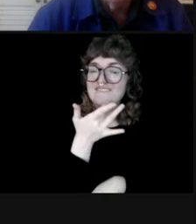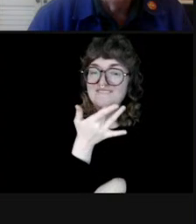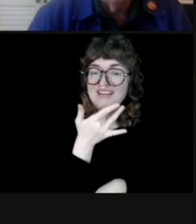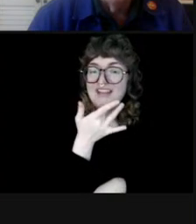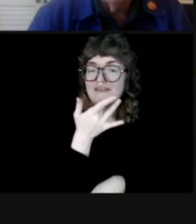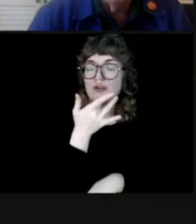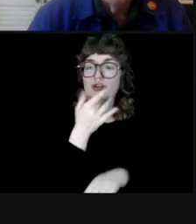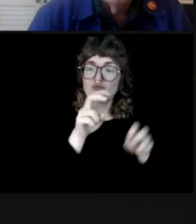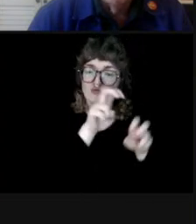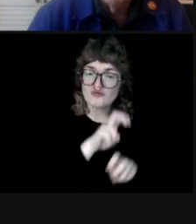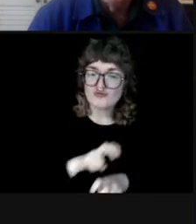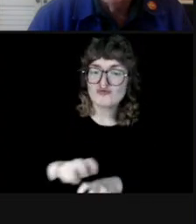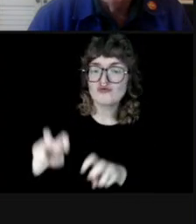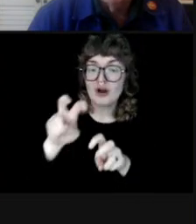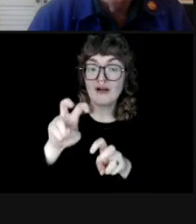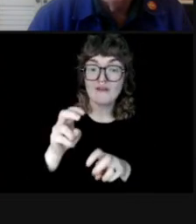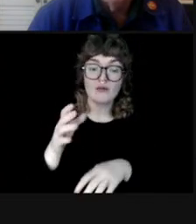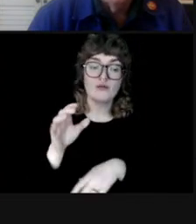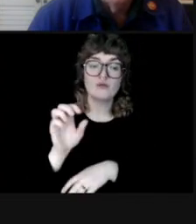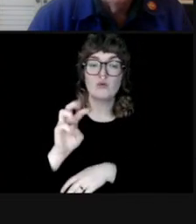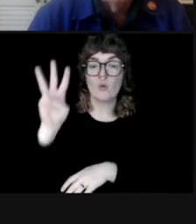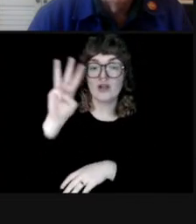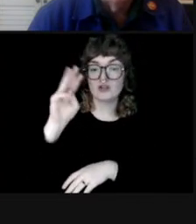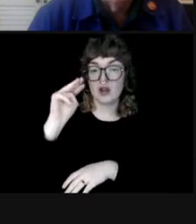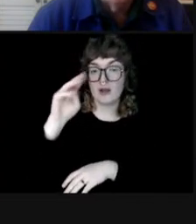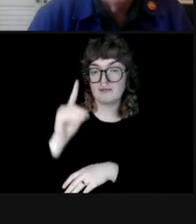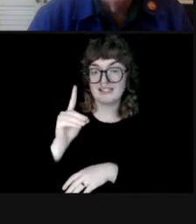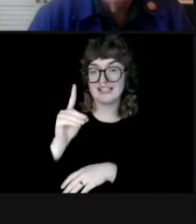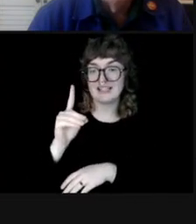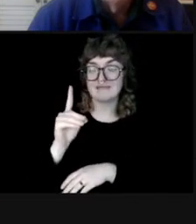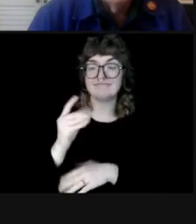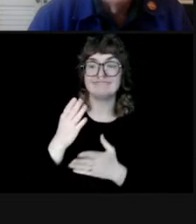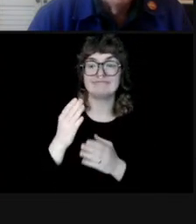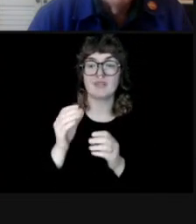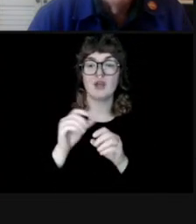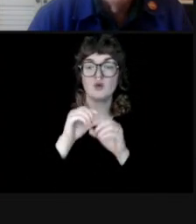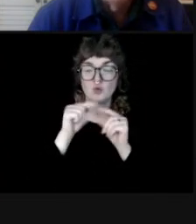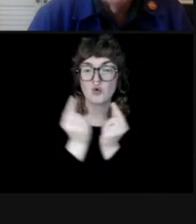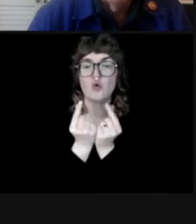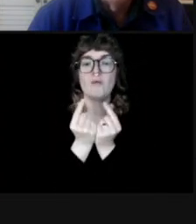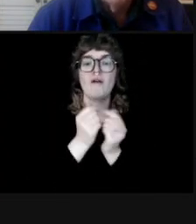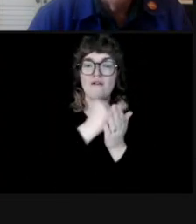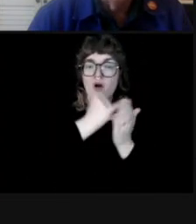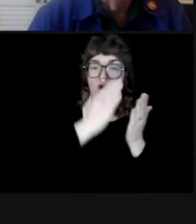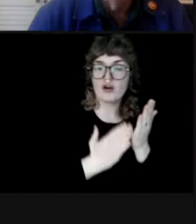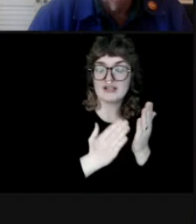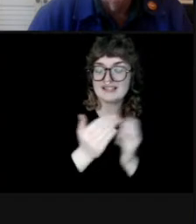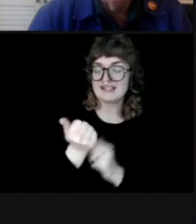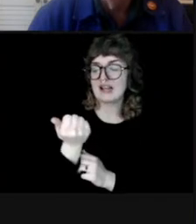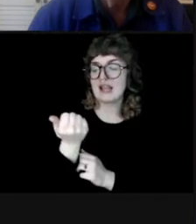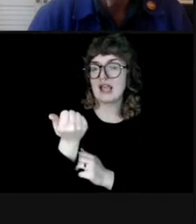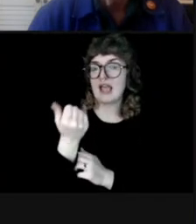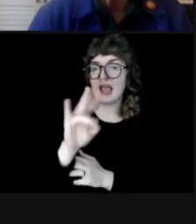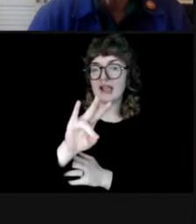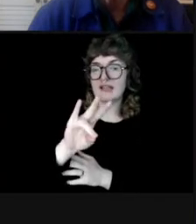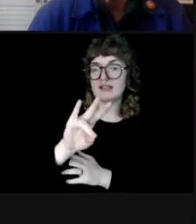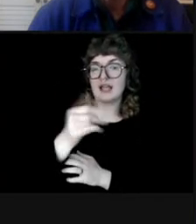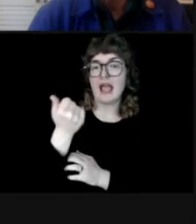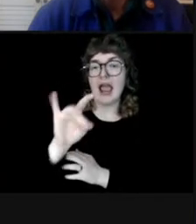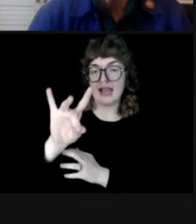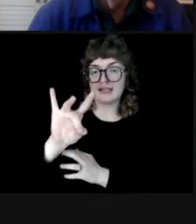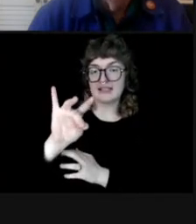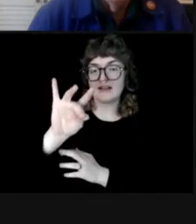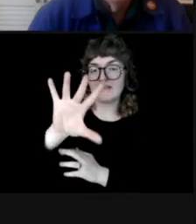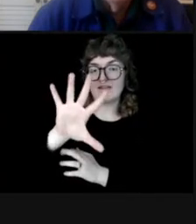to Western Maryland by a group of artists in 1858. And Maryland's pace has not slowed in the 20th and